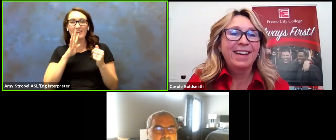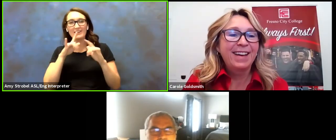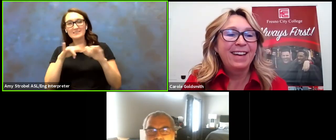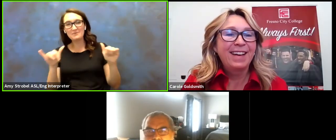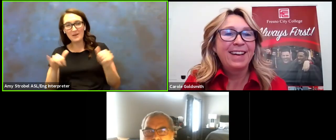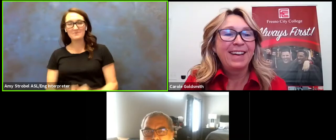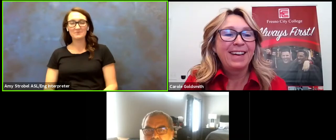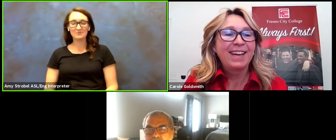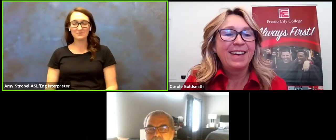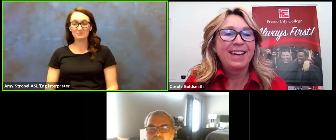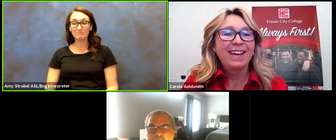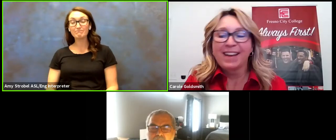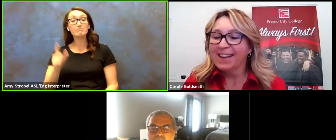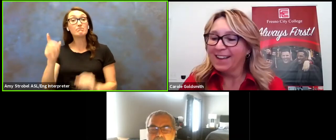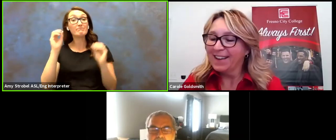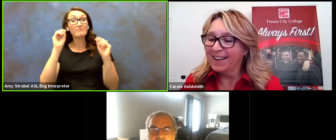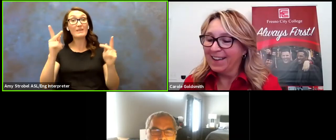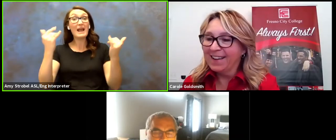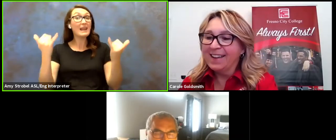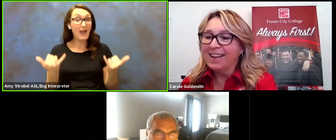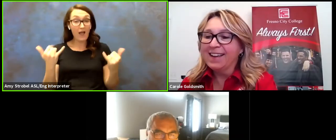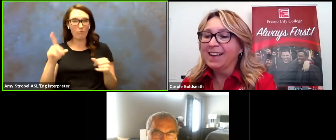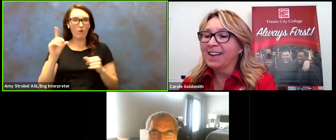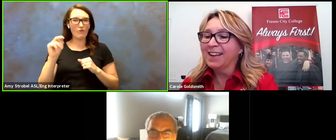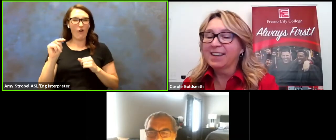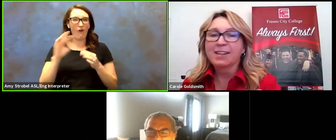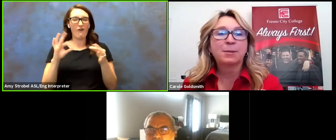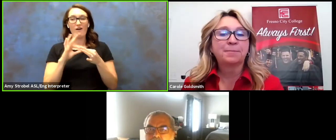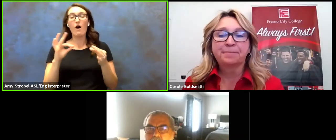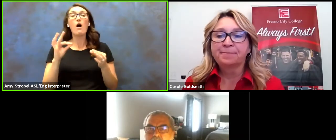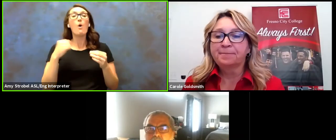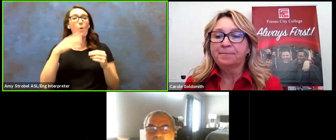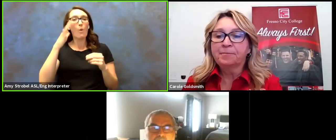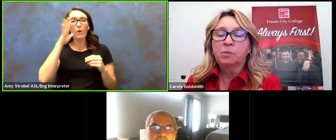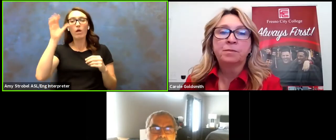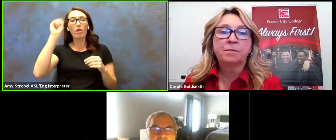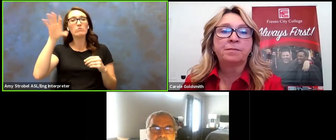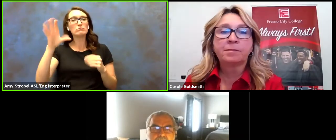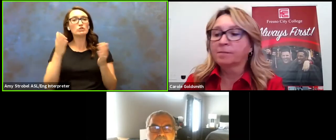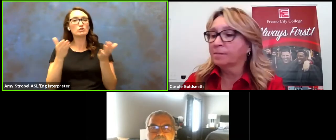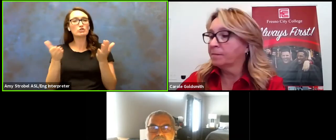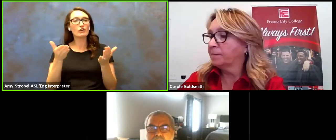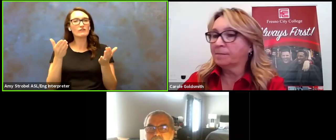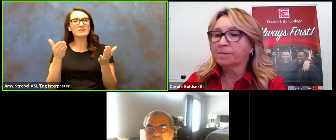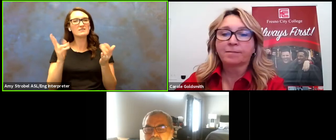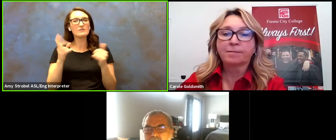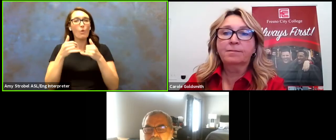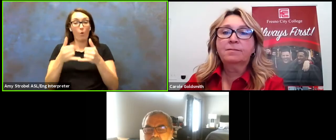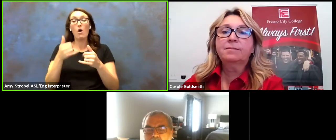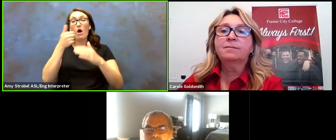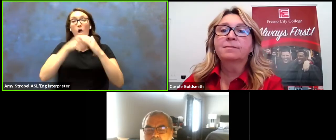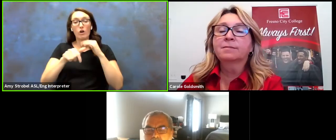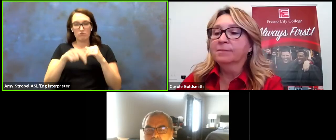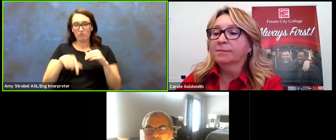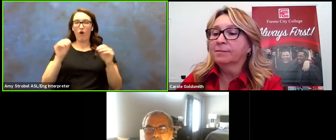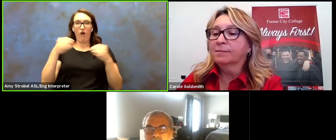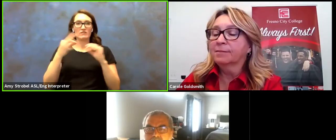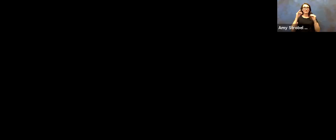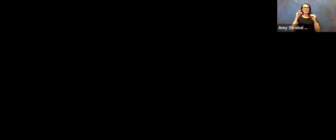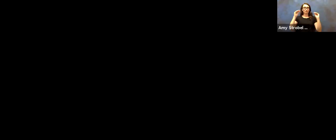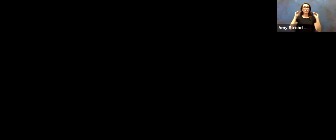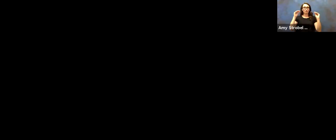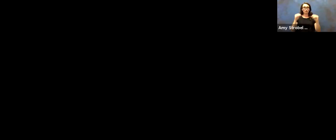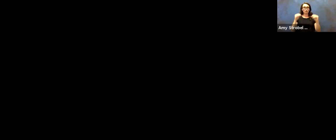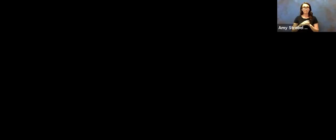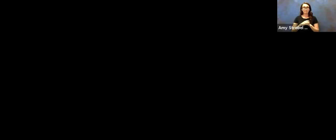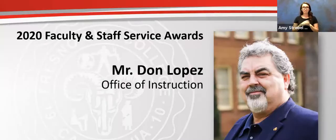So I'd like to go through the service awards for the Office of Instruction. And